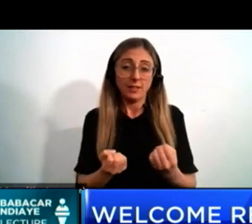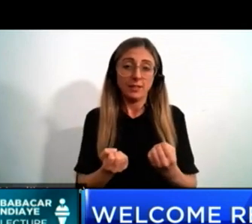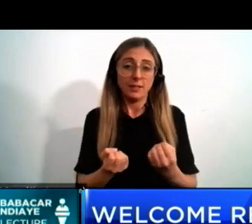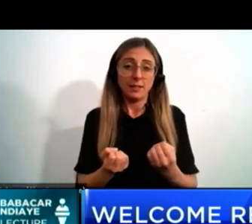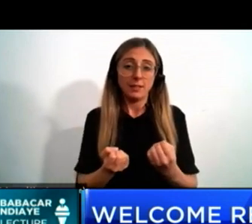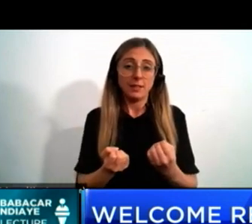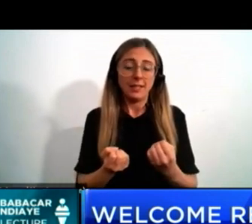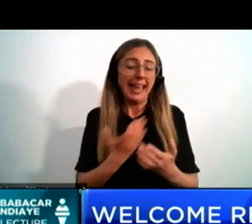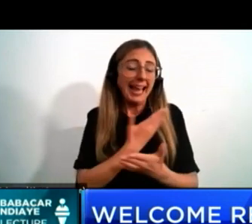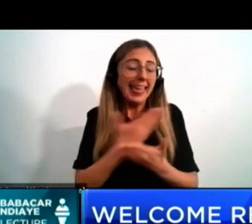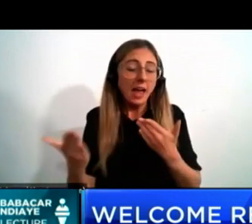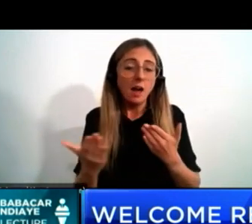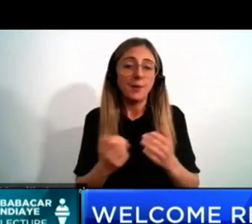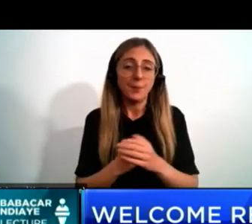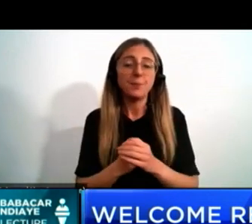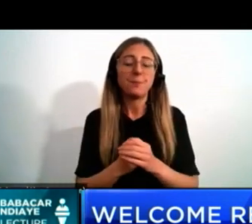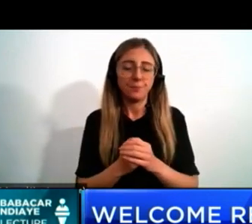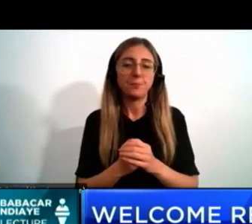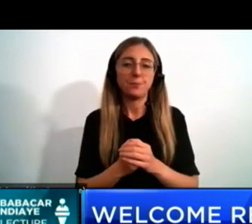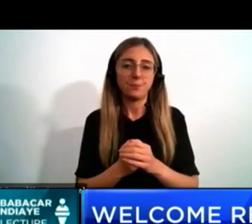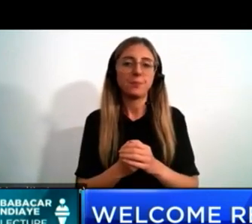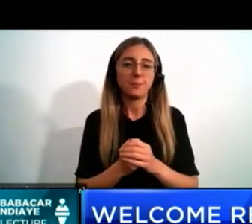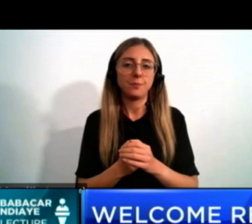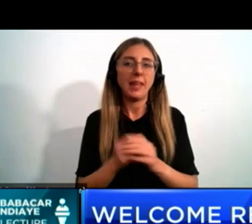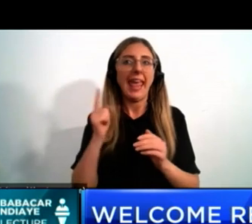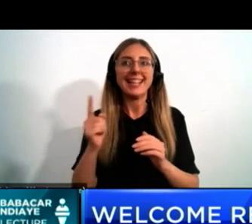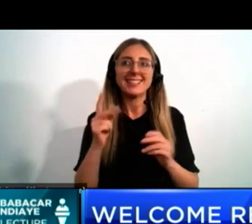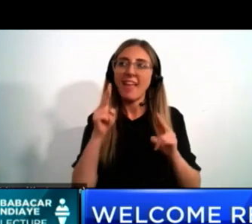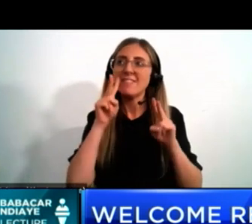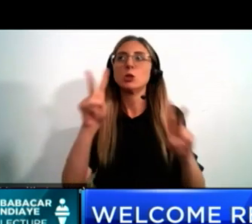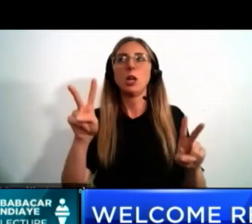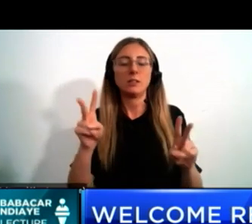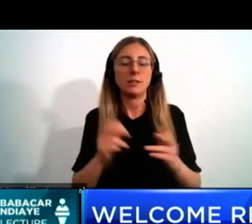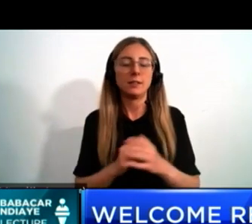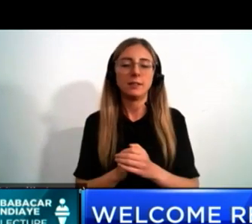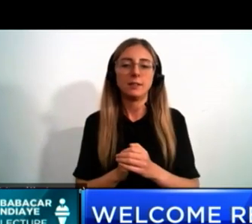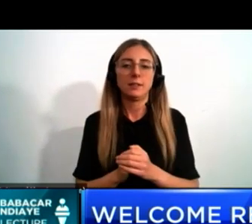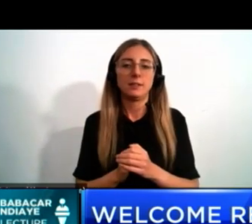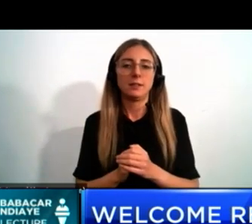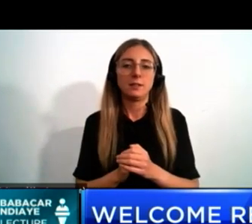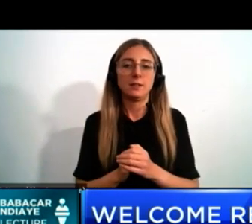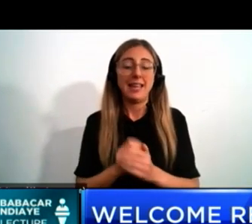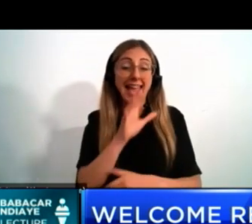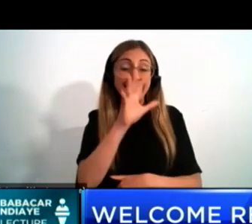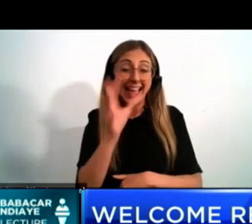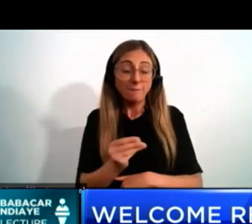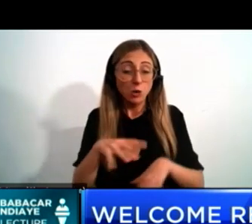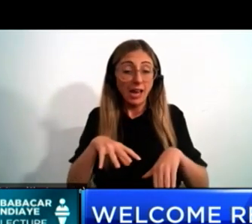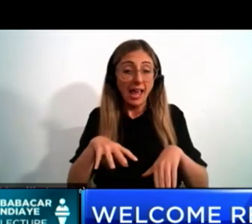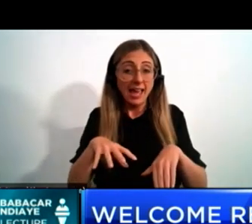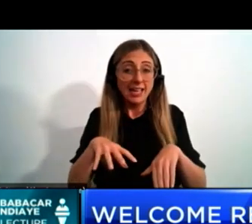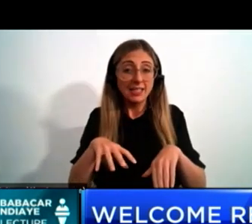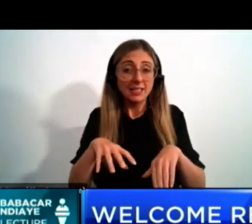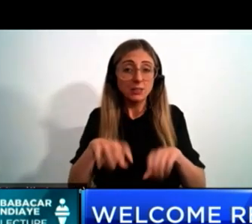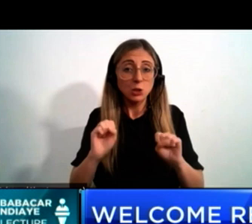indisputable evidence of Dr. Ndiaye's foresight. And as Africa begins the implementation